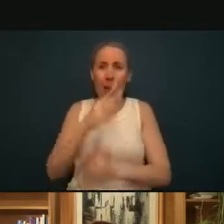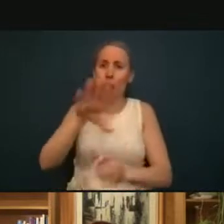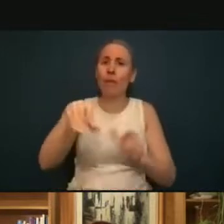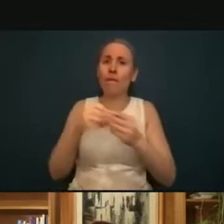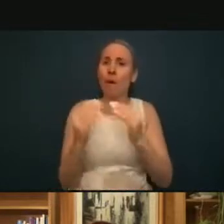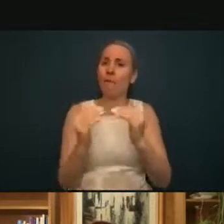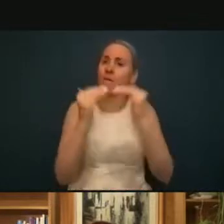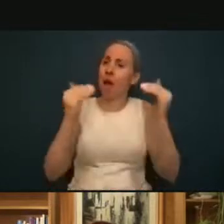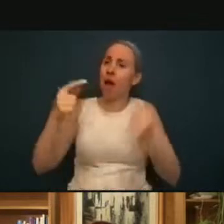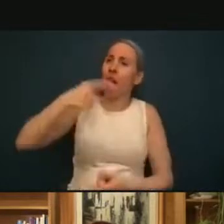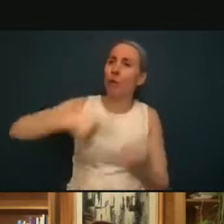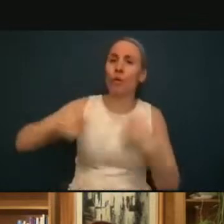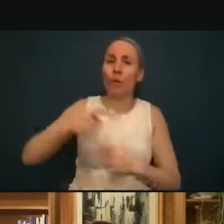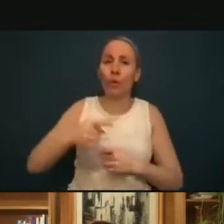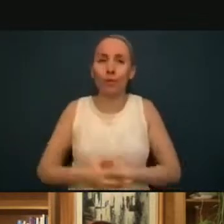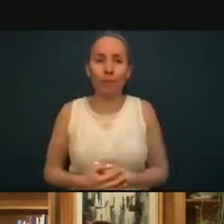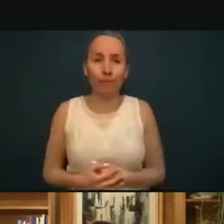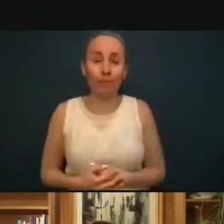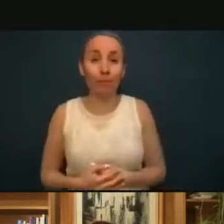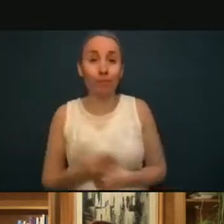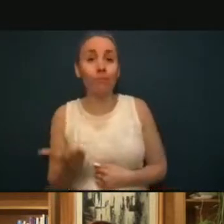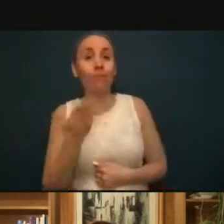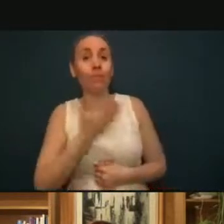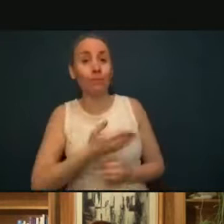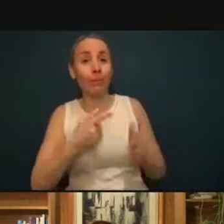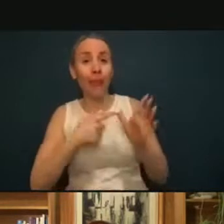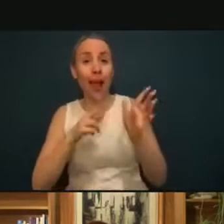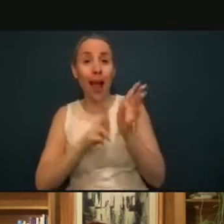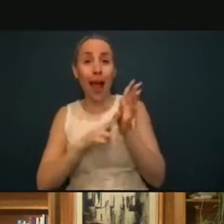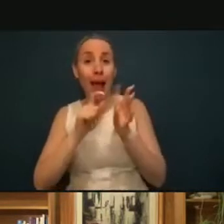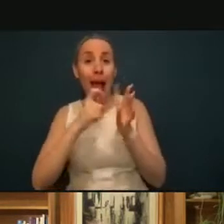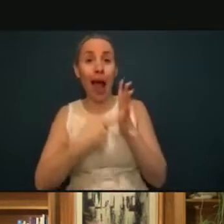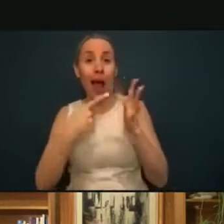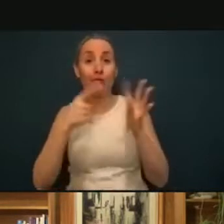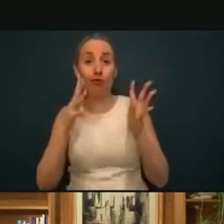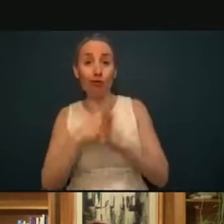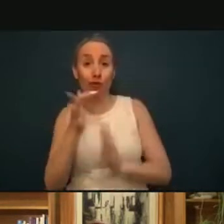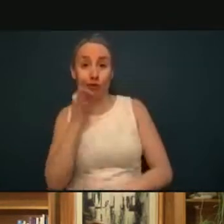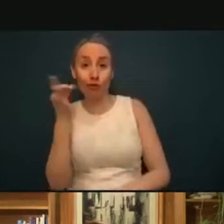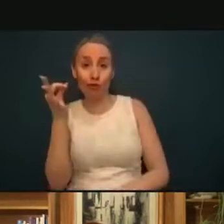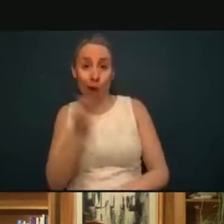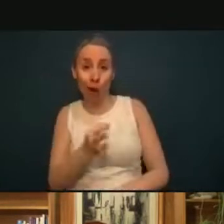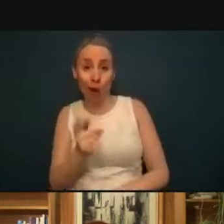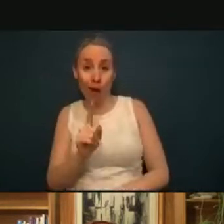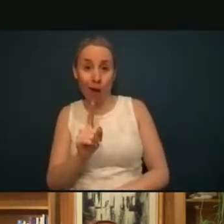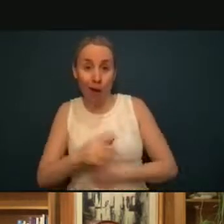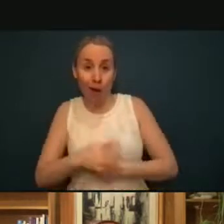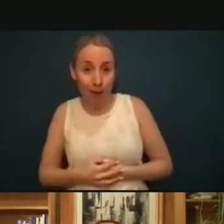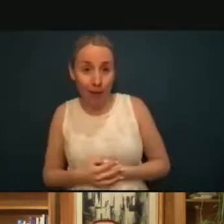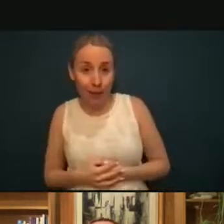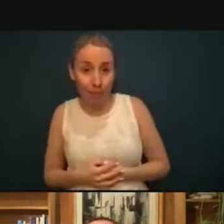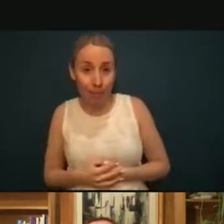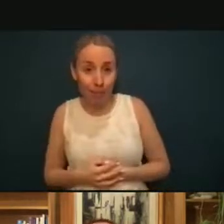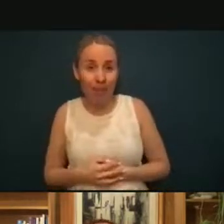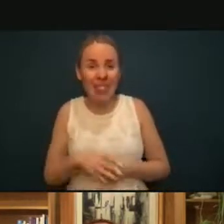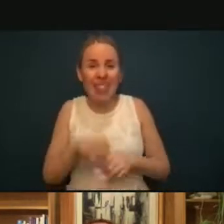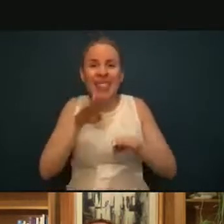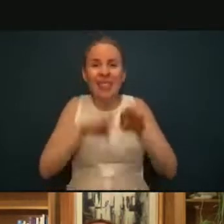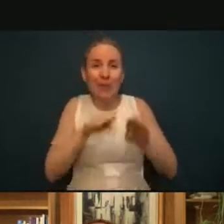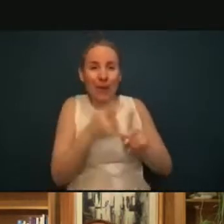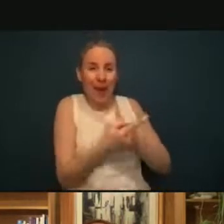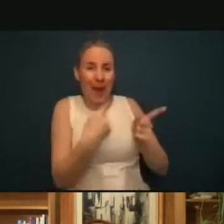has the opportunity. Andrew, you touched on this next question a little bit in when you answered the last one,